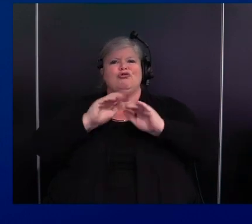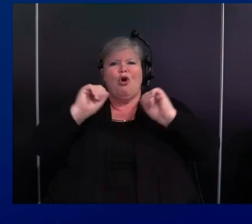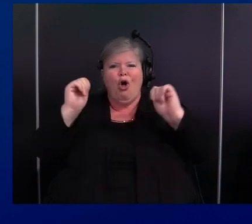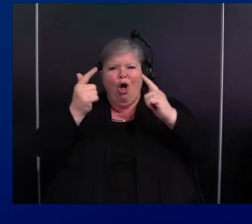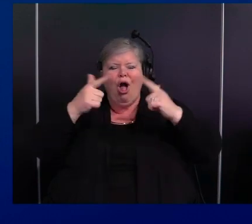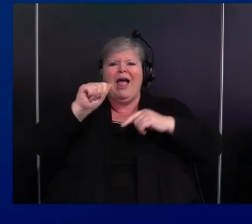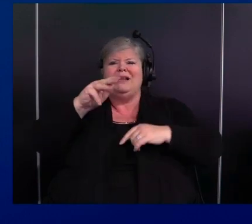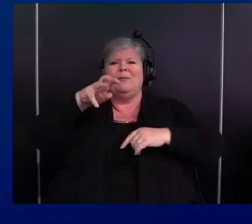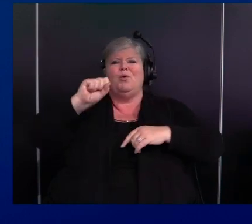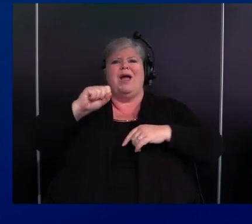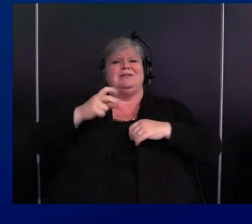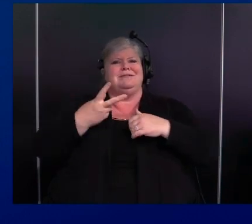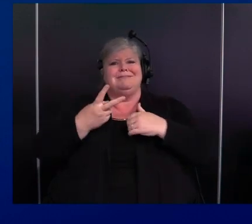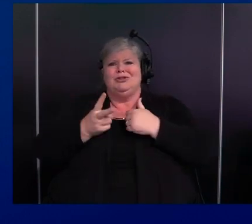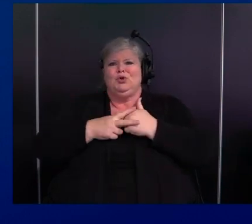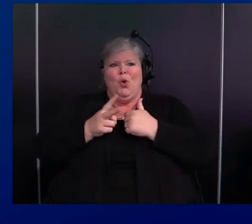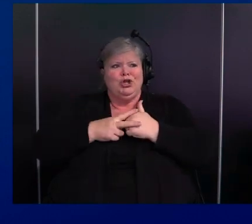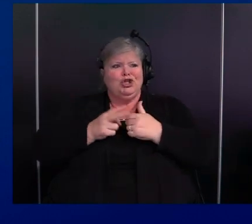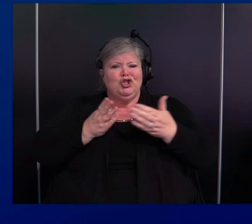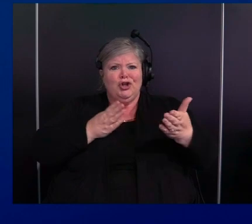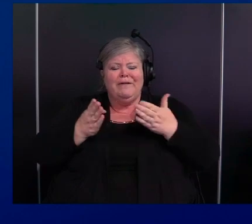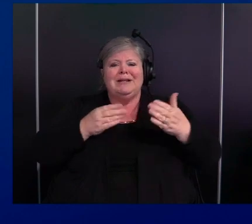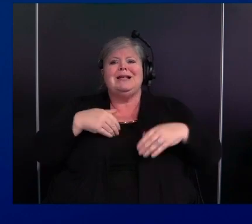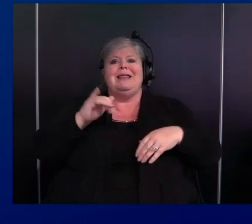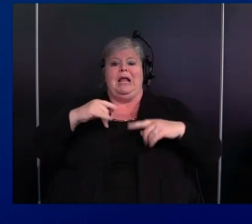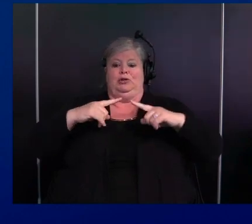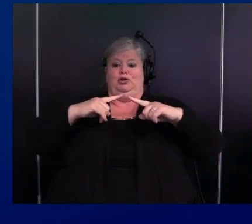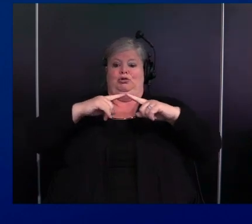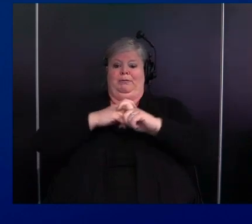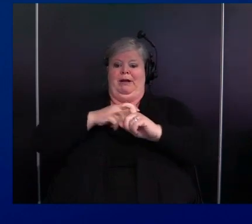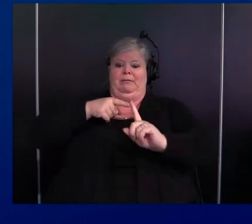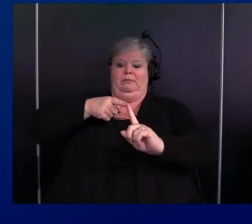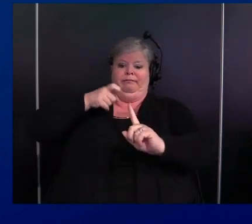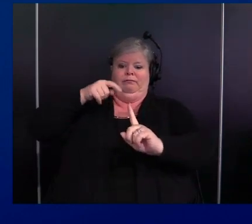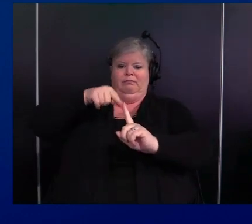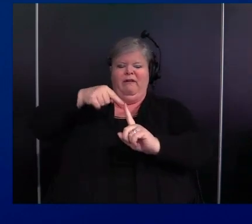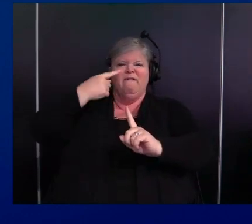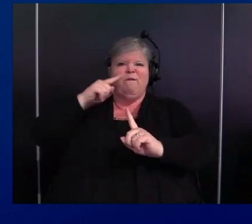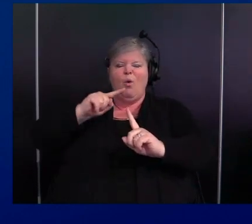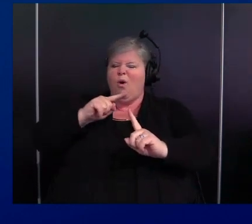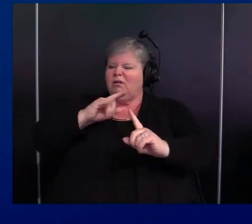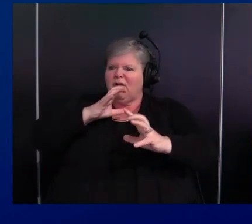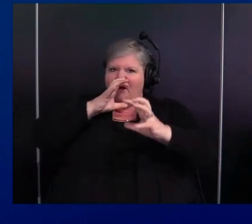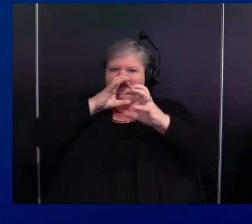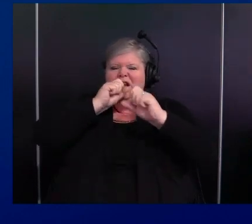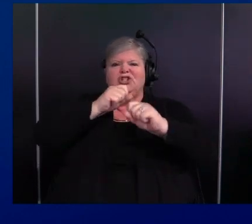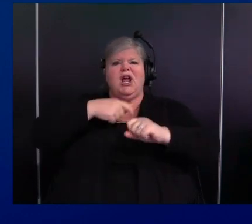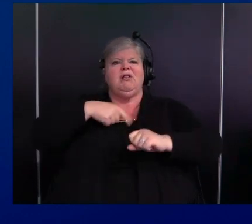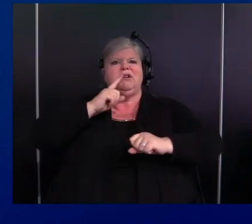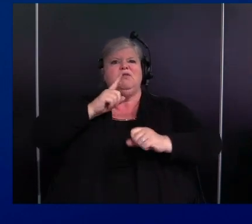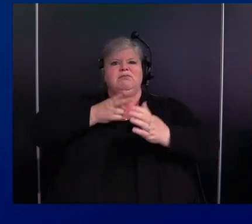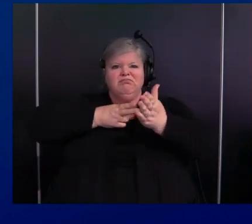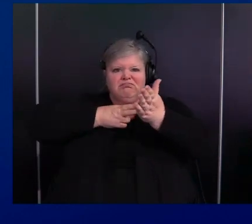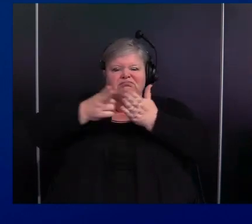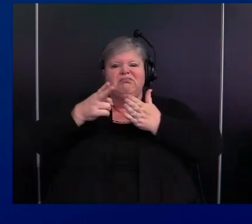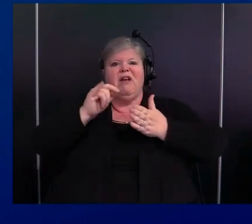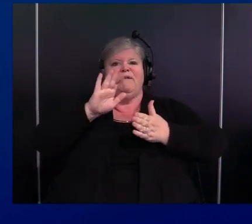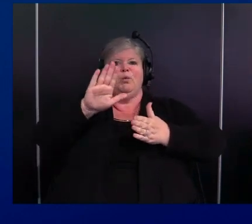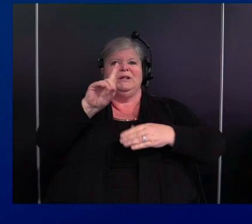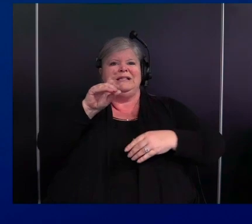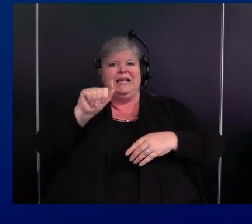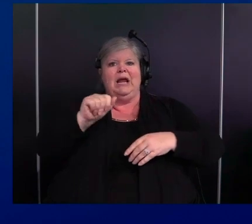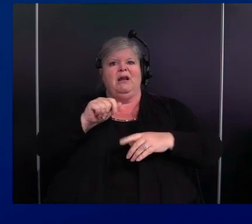services. It is the cryptographic root of trust for confidentiality as well as integrity of data.